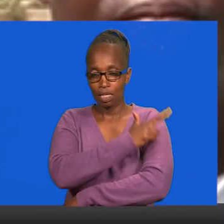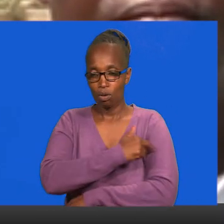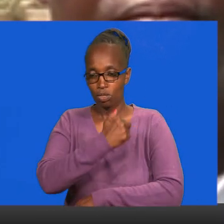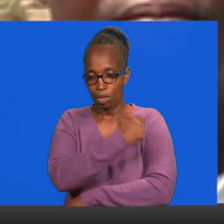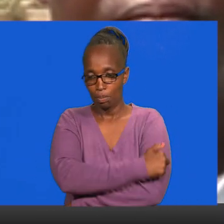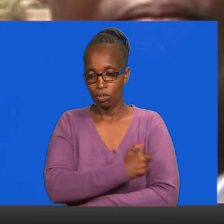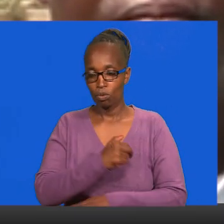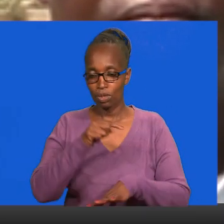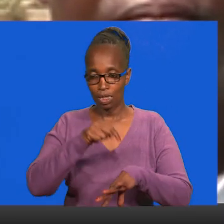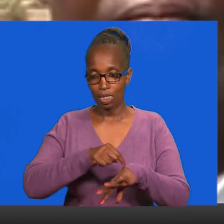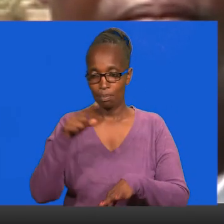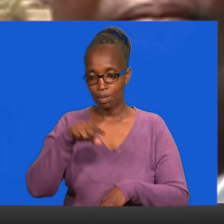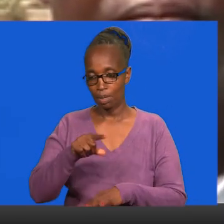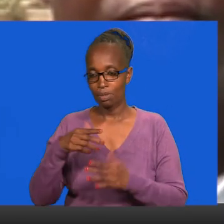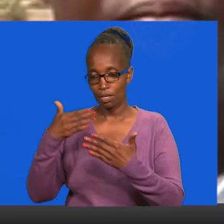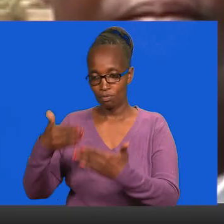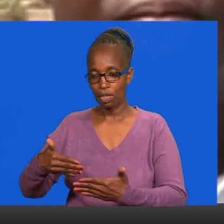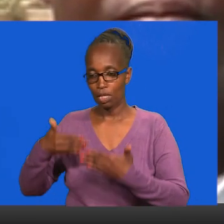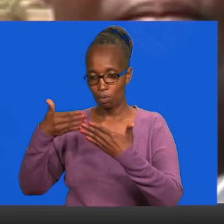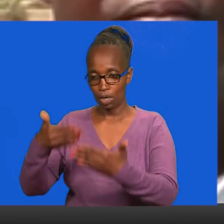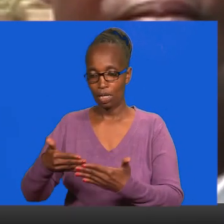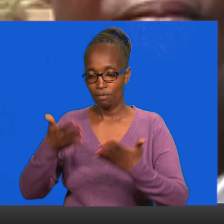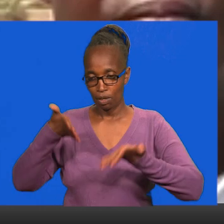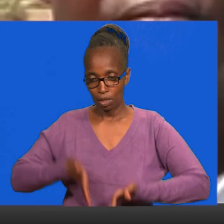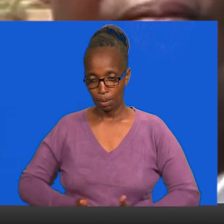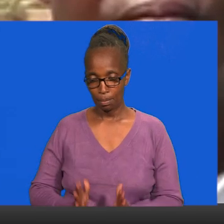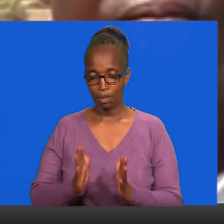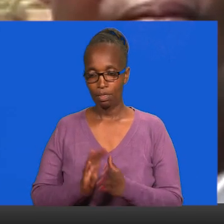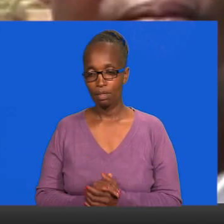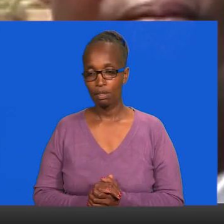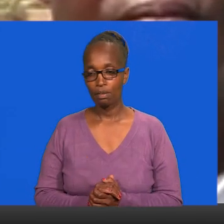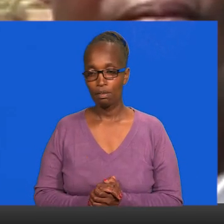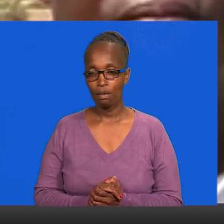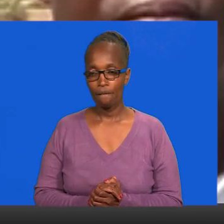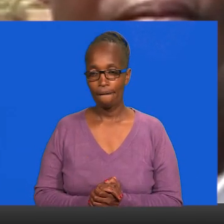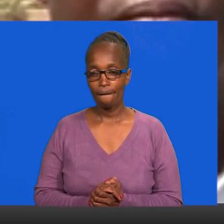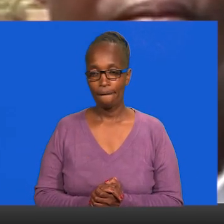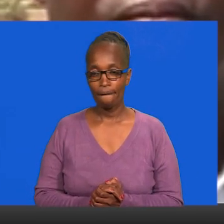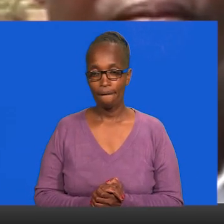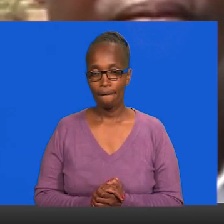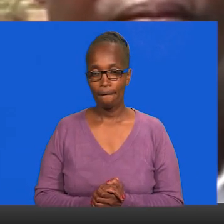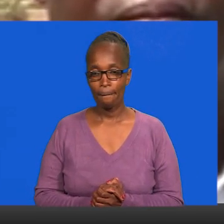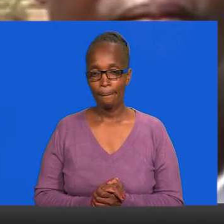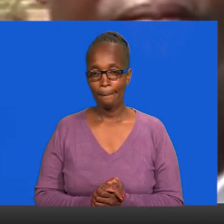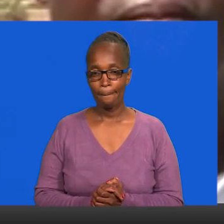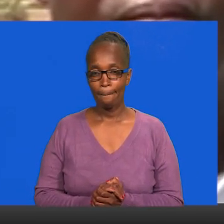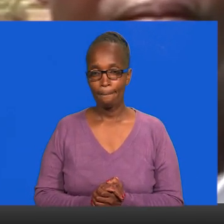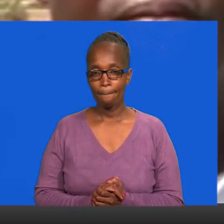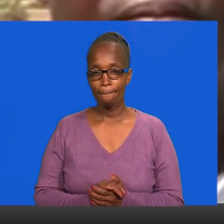in the hospital while they were delivering babies.